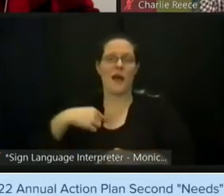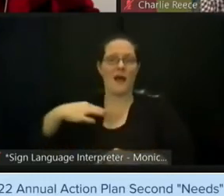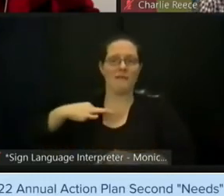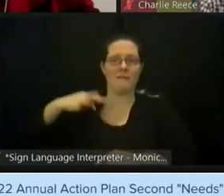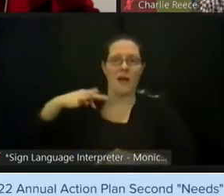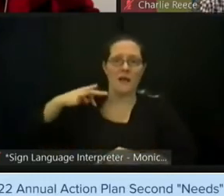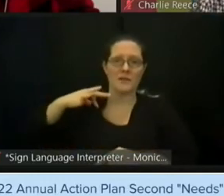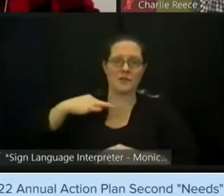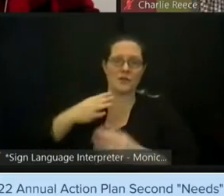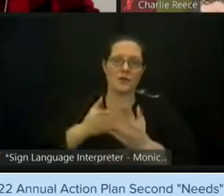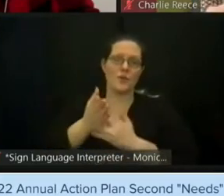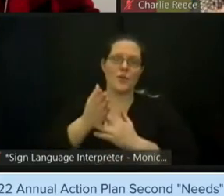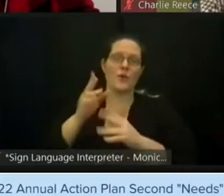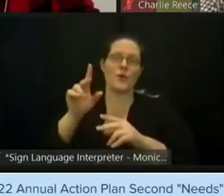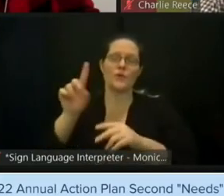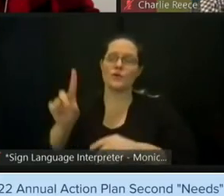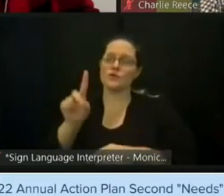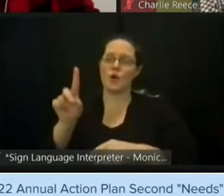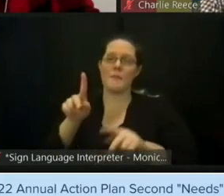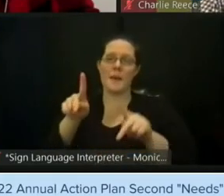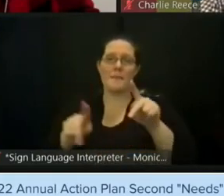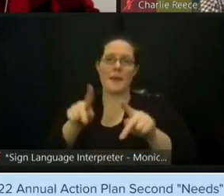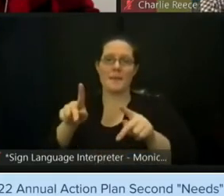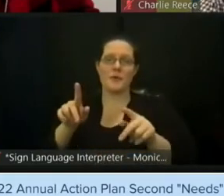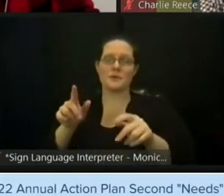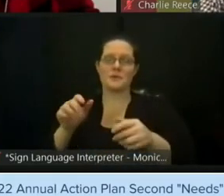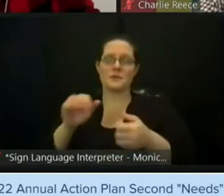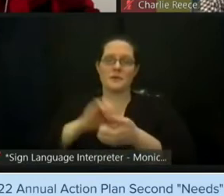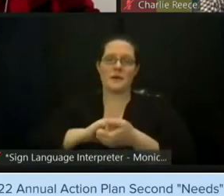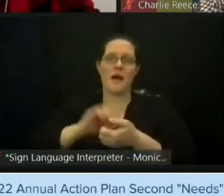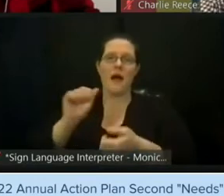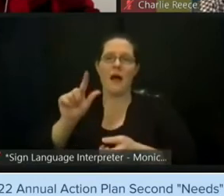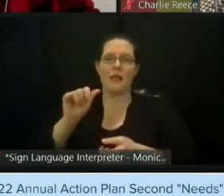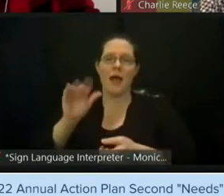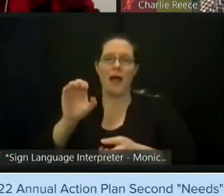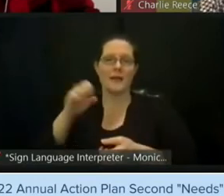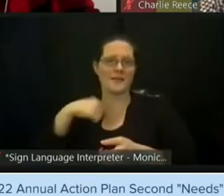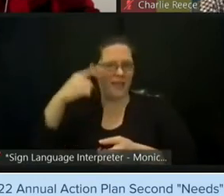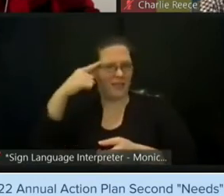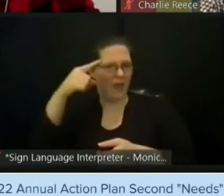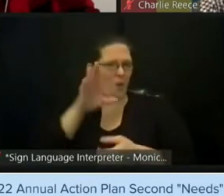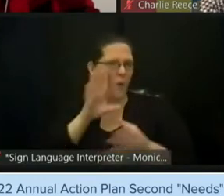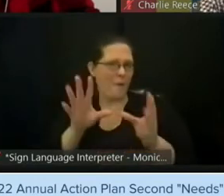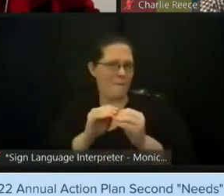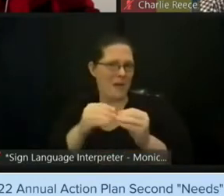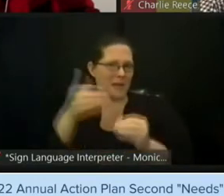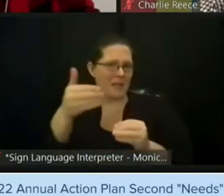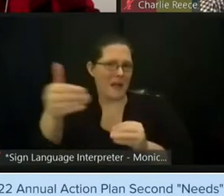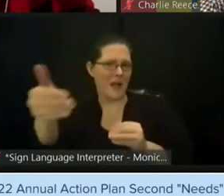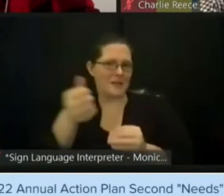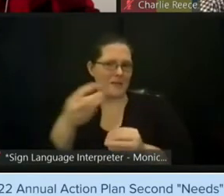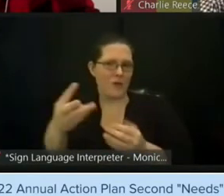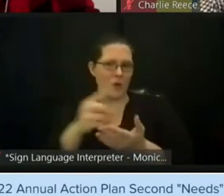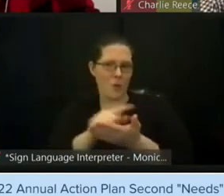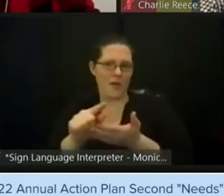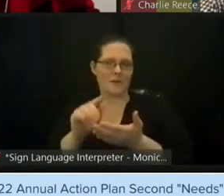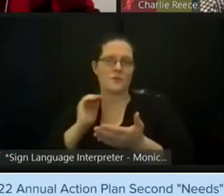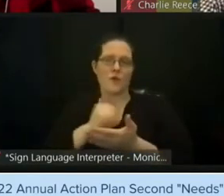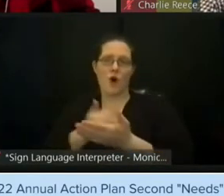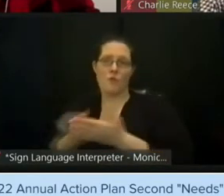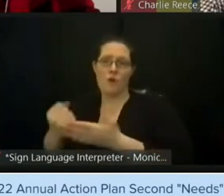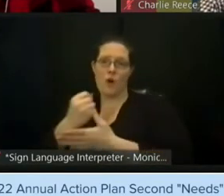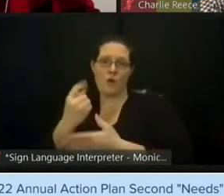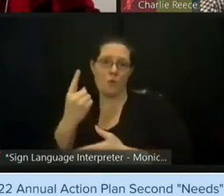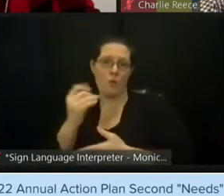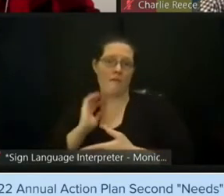Durham People's Alliance at Housing Action Team. You'll be meeting with us, I think, over the next few weeks with our priorities. And one of them